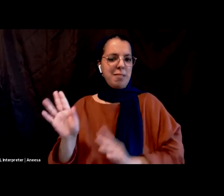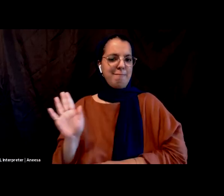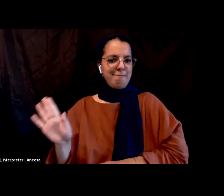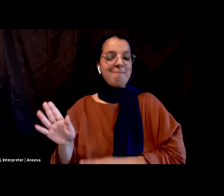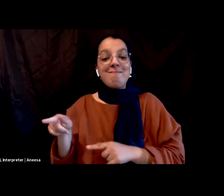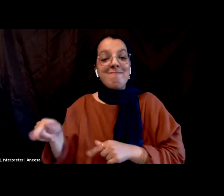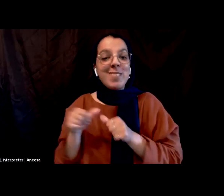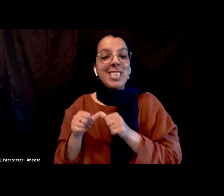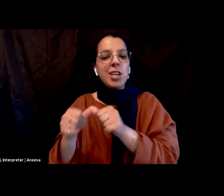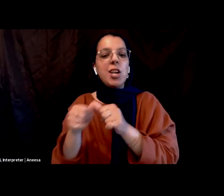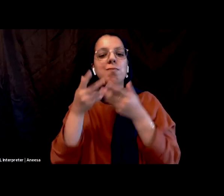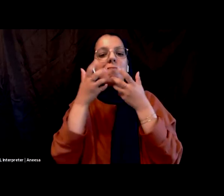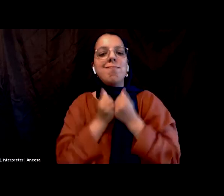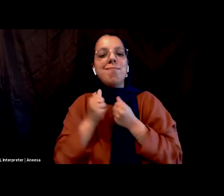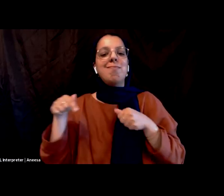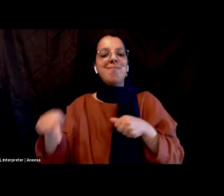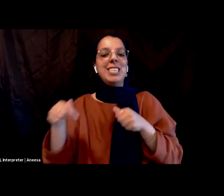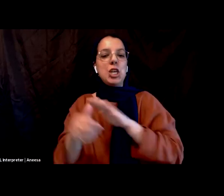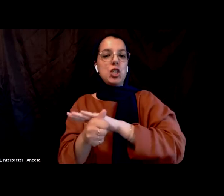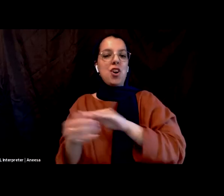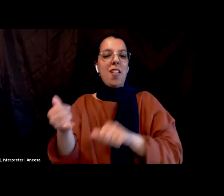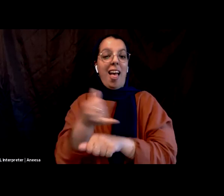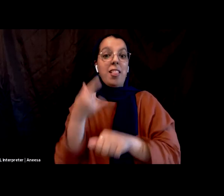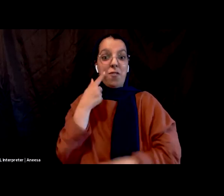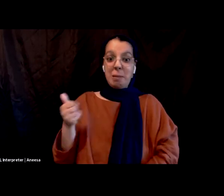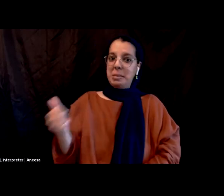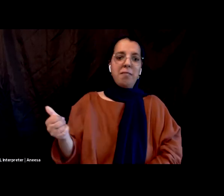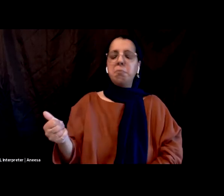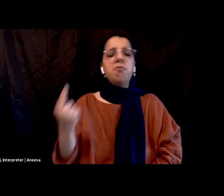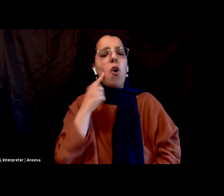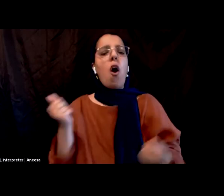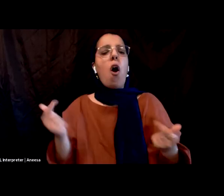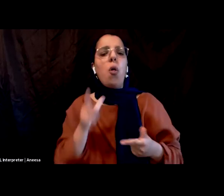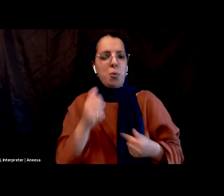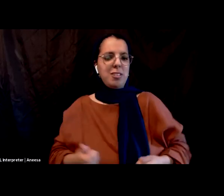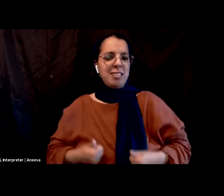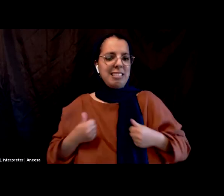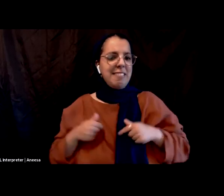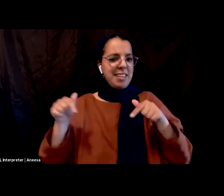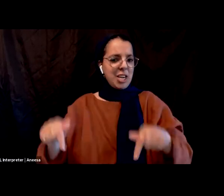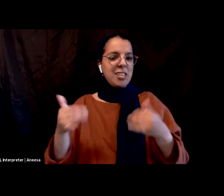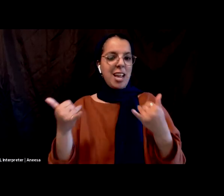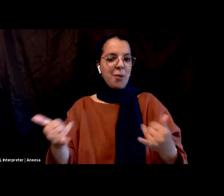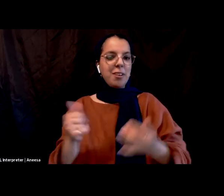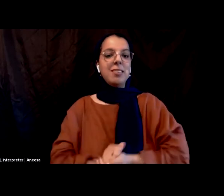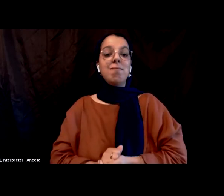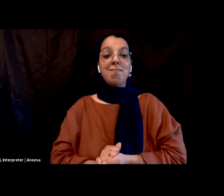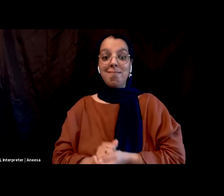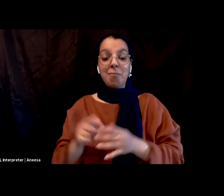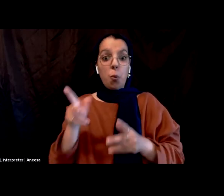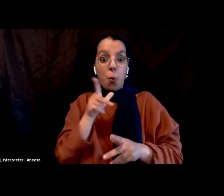but for all of us who live here currently. That includes individuals who are brought